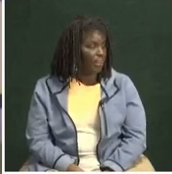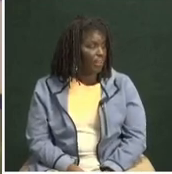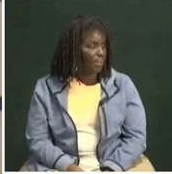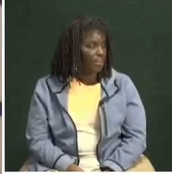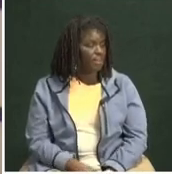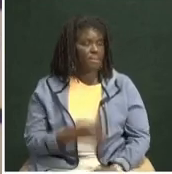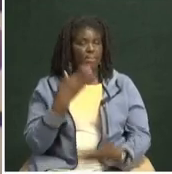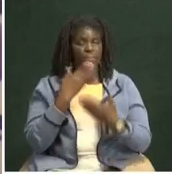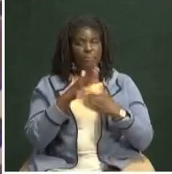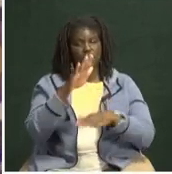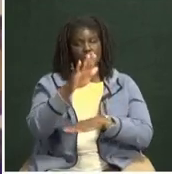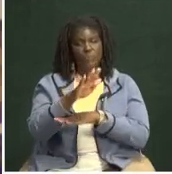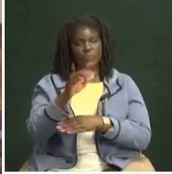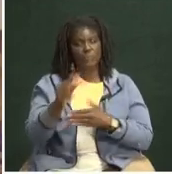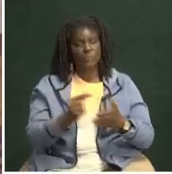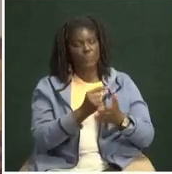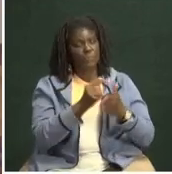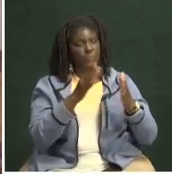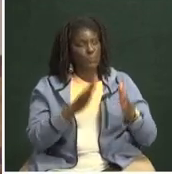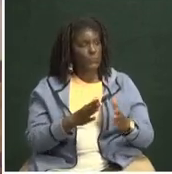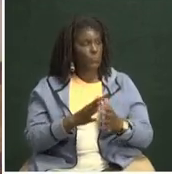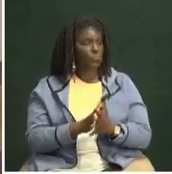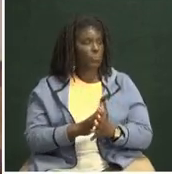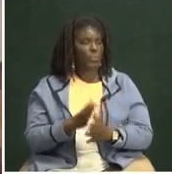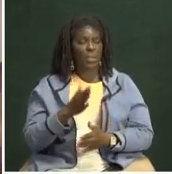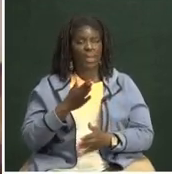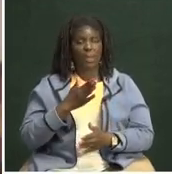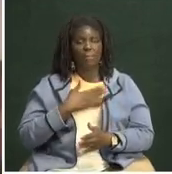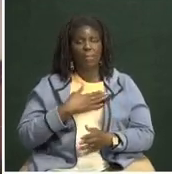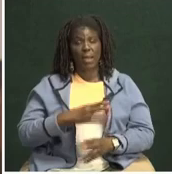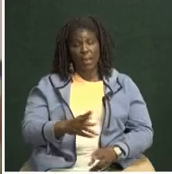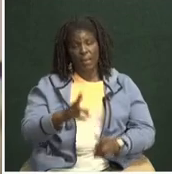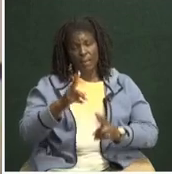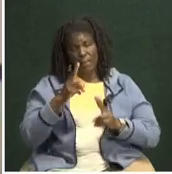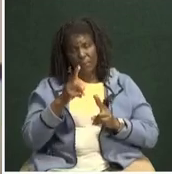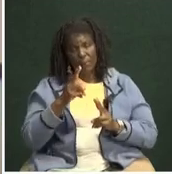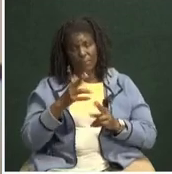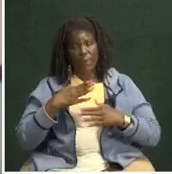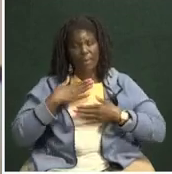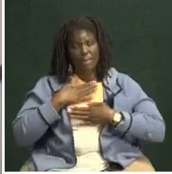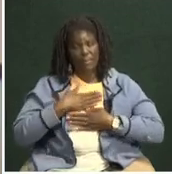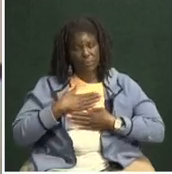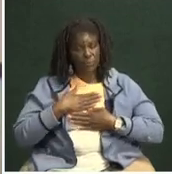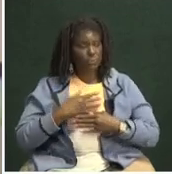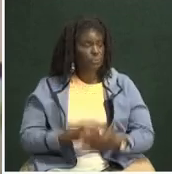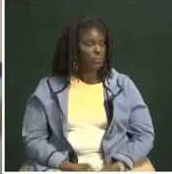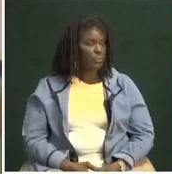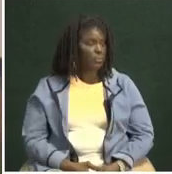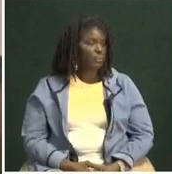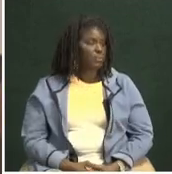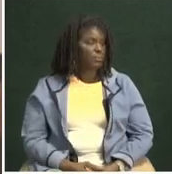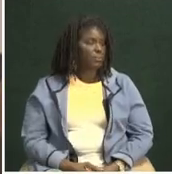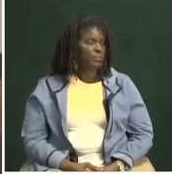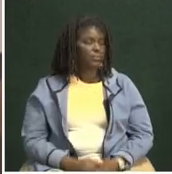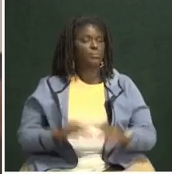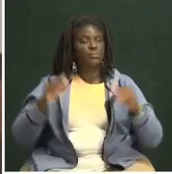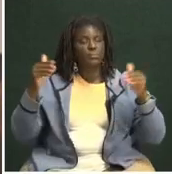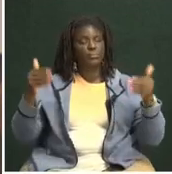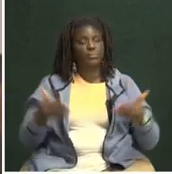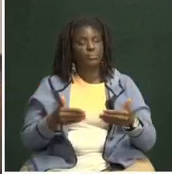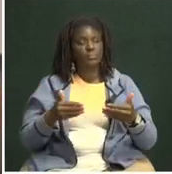Good afternoon, graduates. Well, it is my distinctive pleasure and honor to